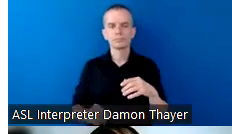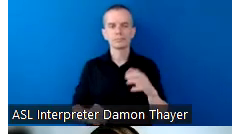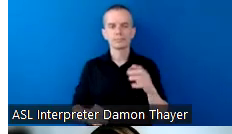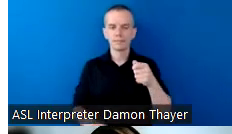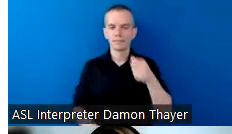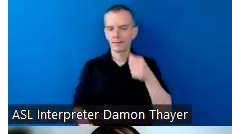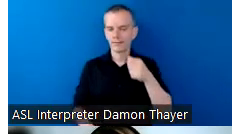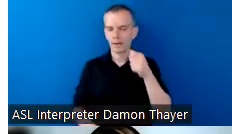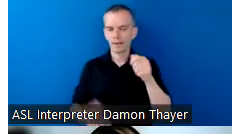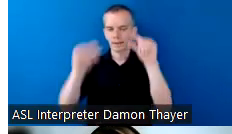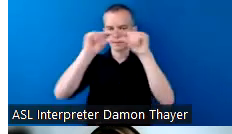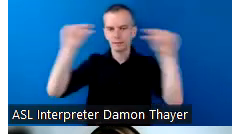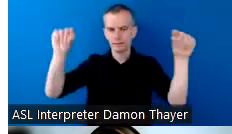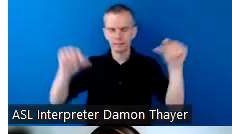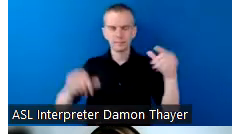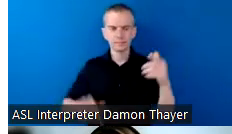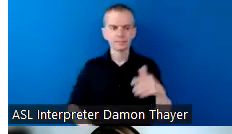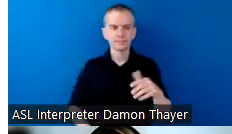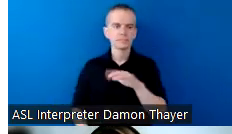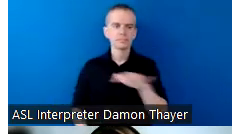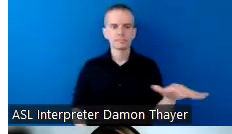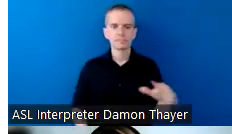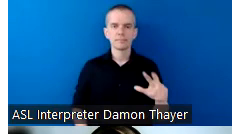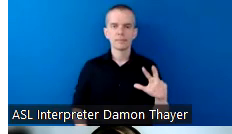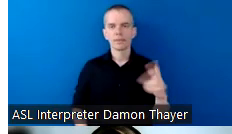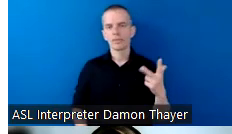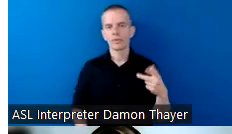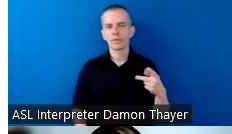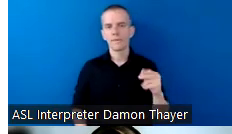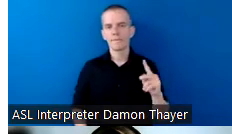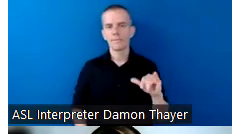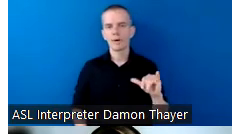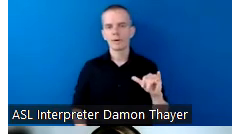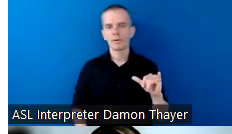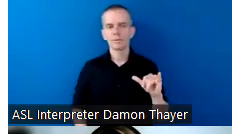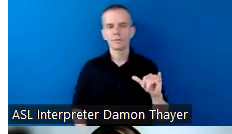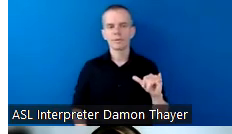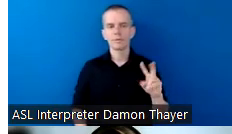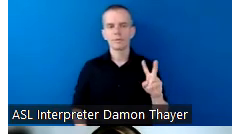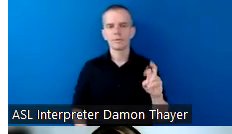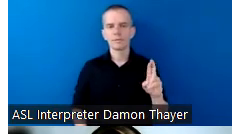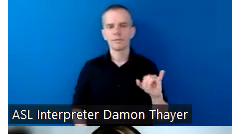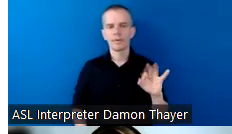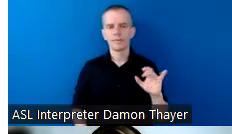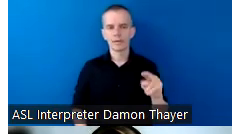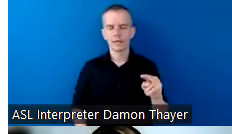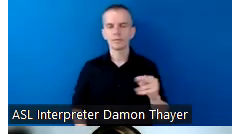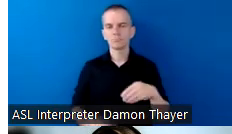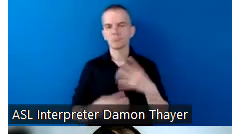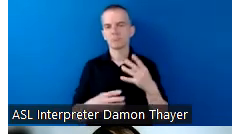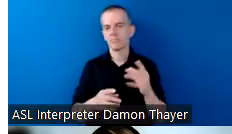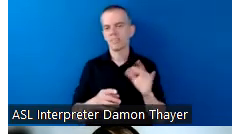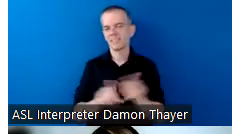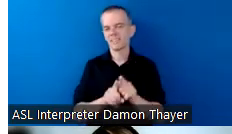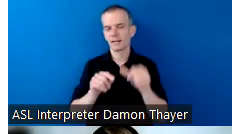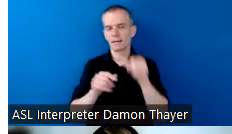magnifying glass at the top right of the page, and just type in third-party verification, and it'll bring up that same letter. You can fill it out and print it right